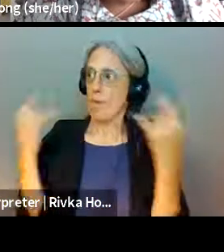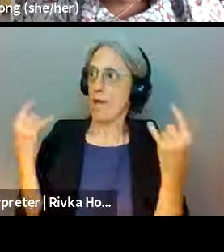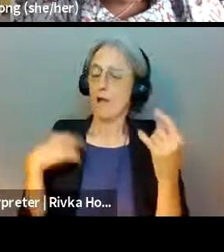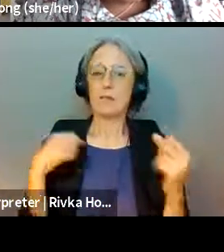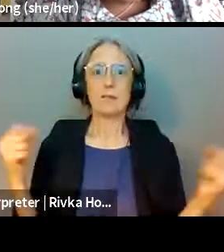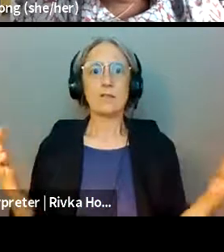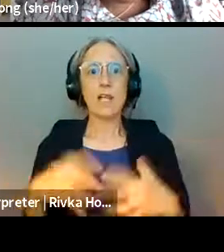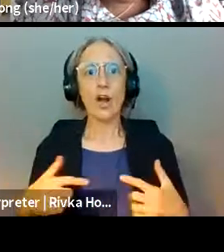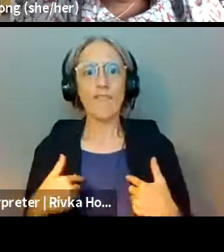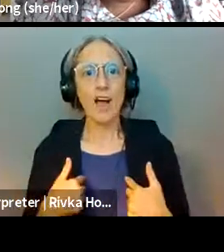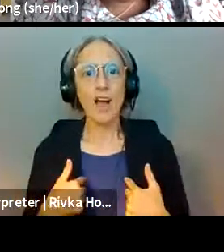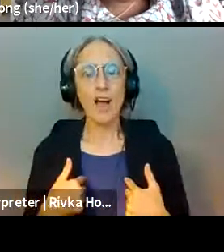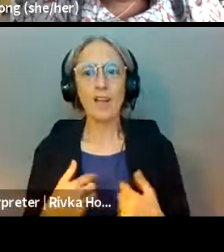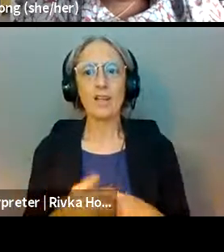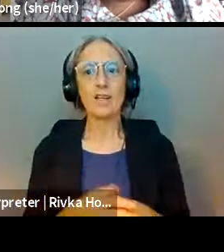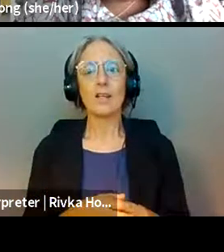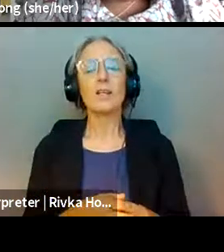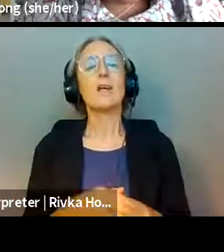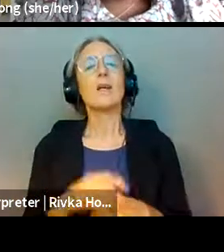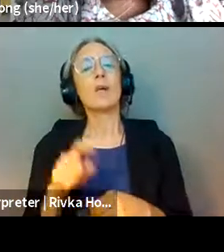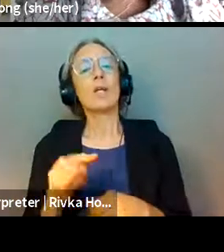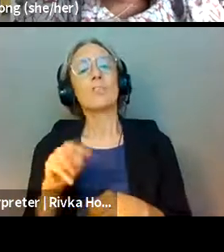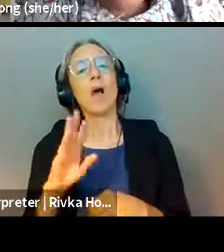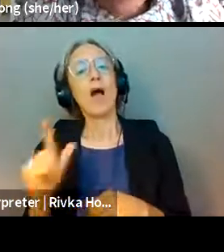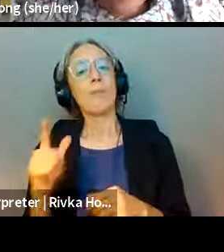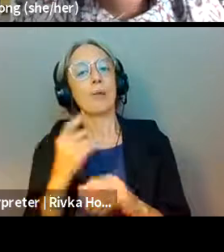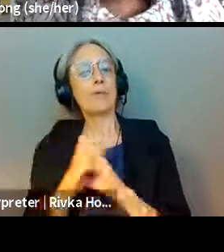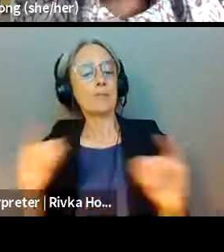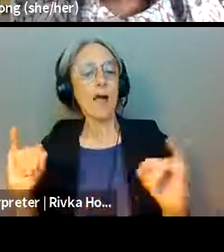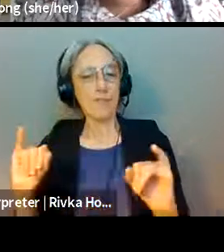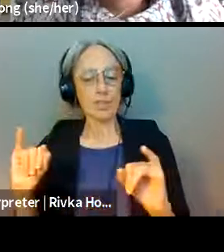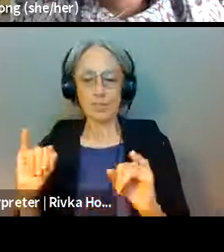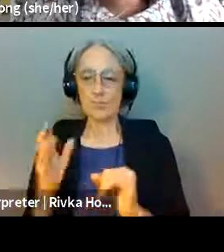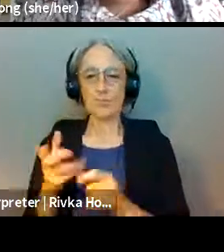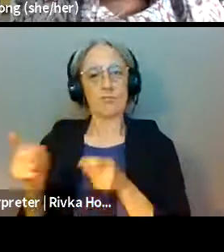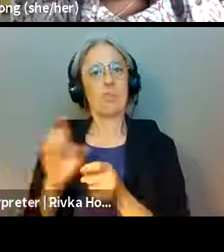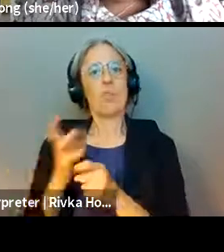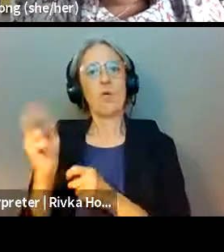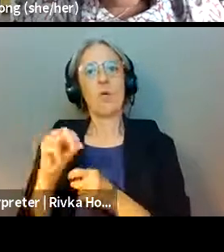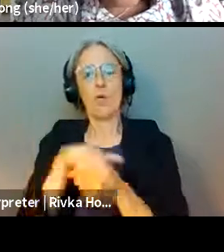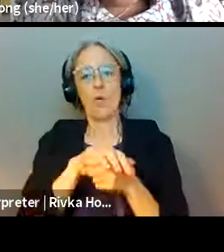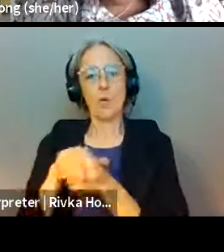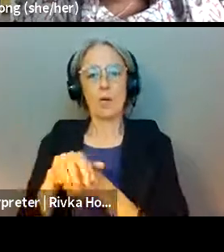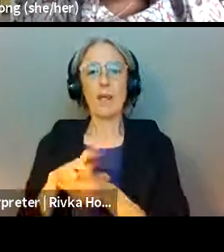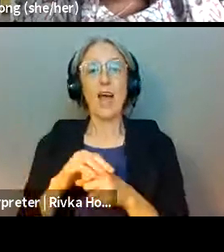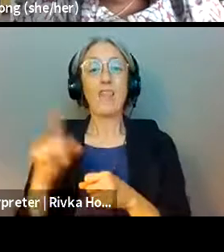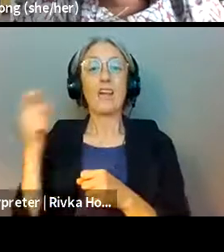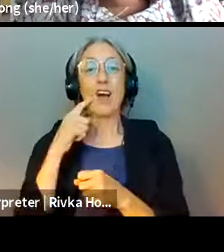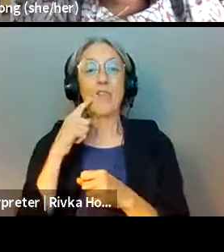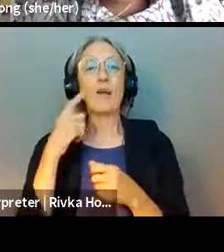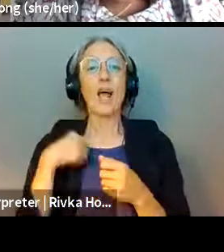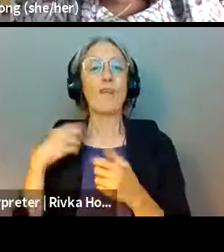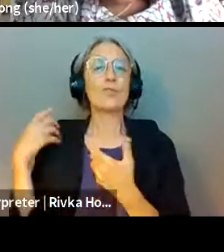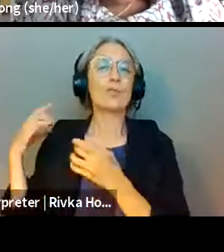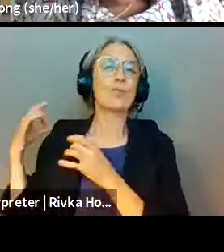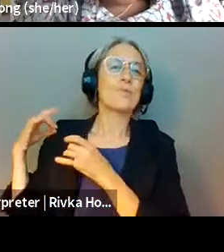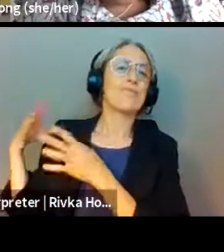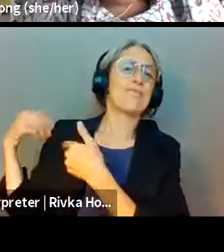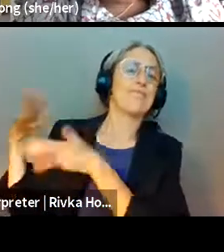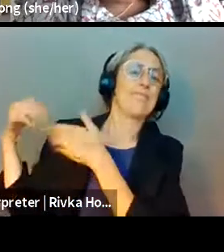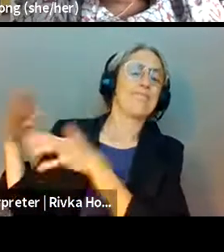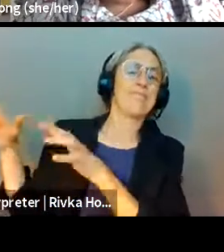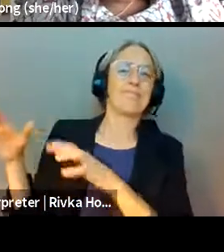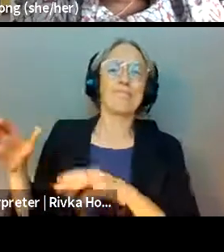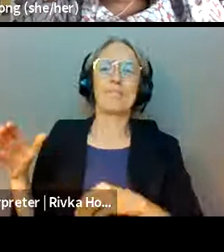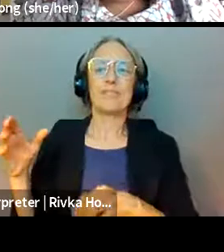need tribal sovereignty ultimately, and for the US government to get its foot off our necks. Treaties are the supreme law of the land, and it's